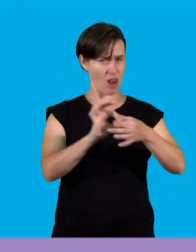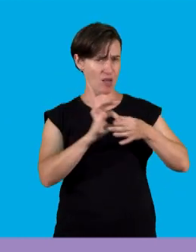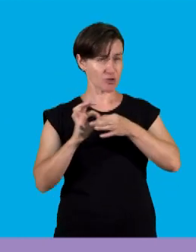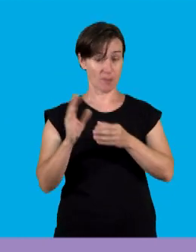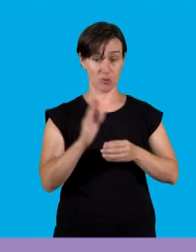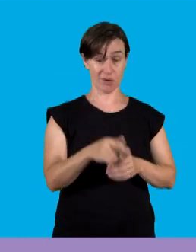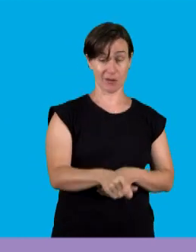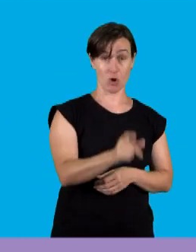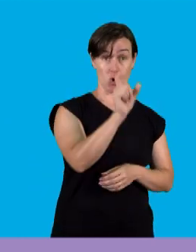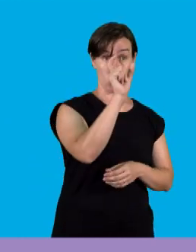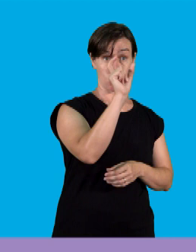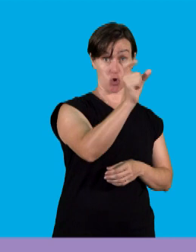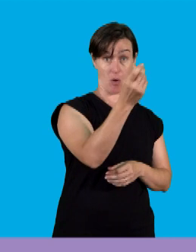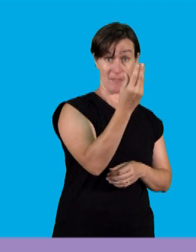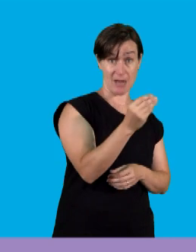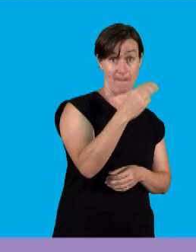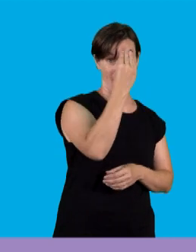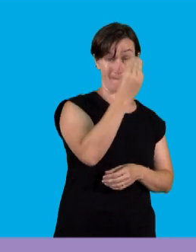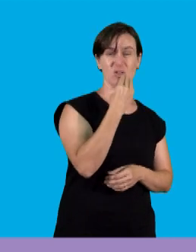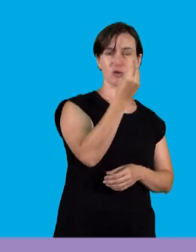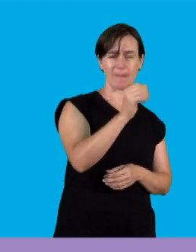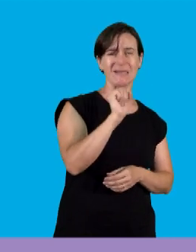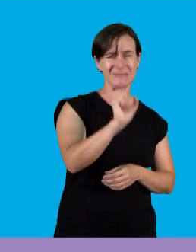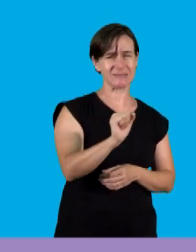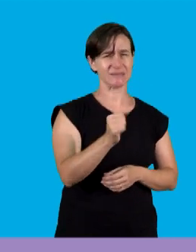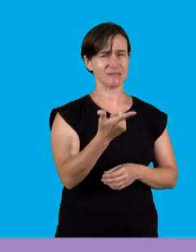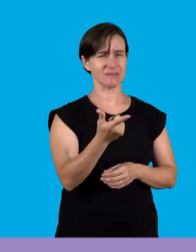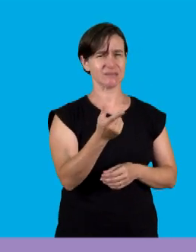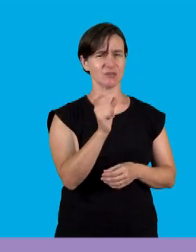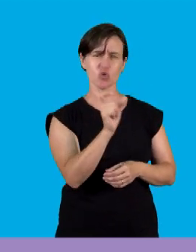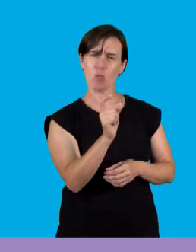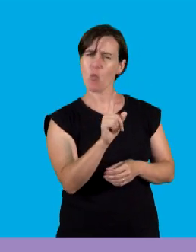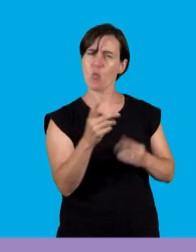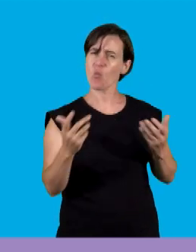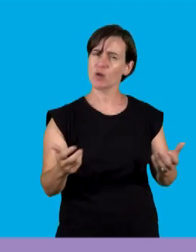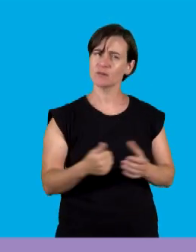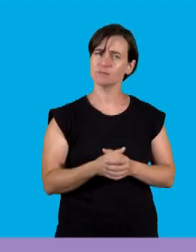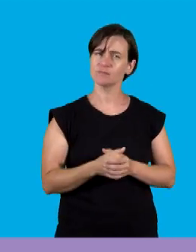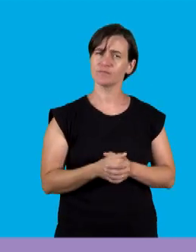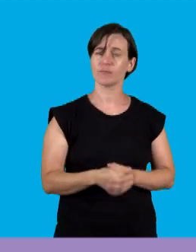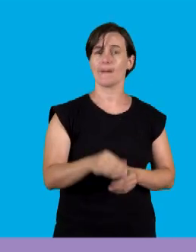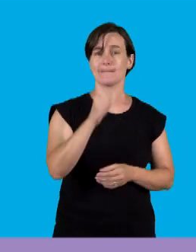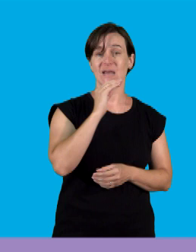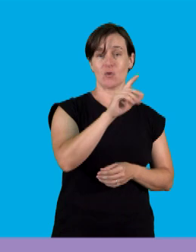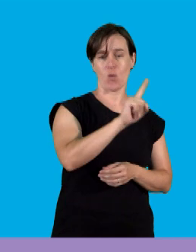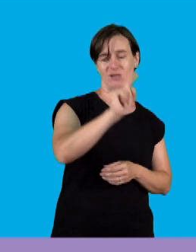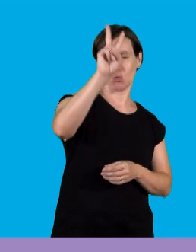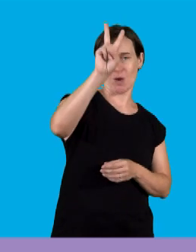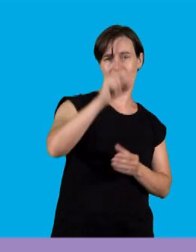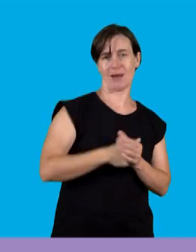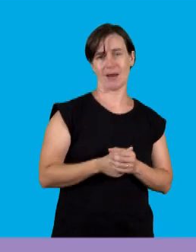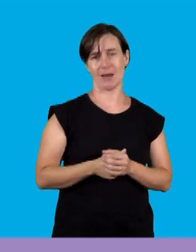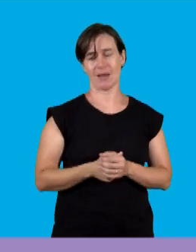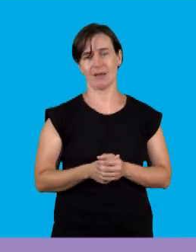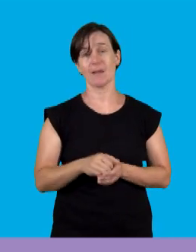the relationship between the term number and the term itself? Well, in the first one, we said it was 1 squared. So we